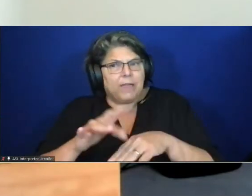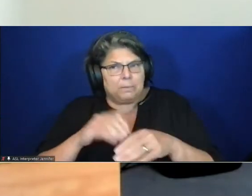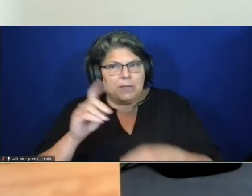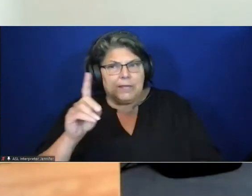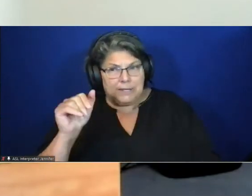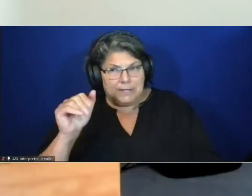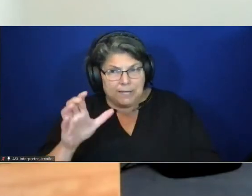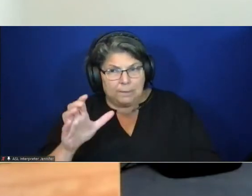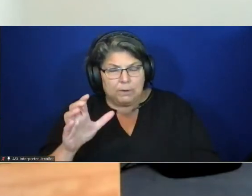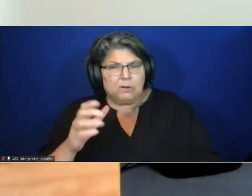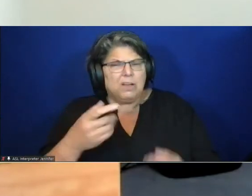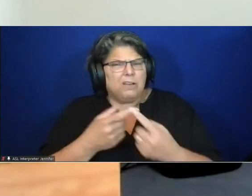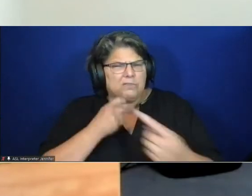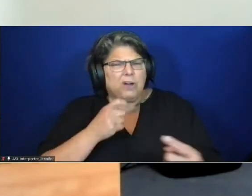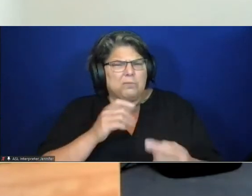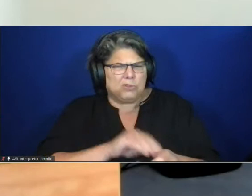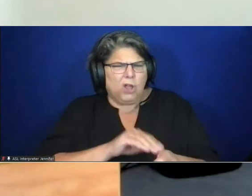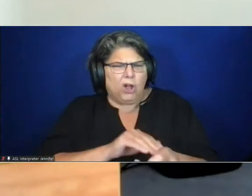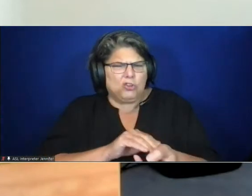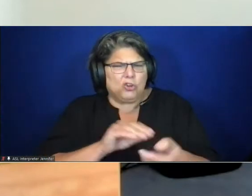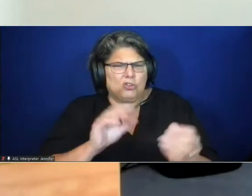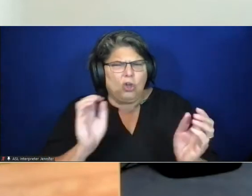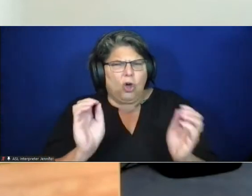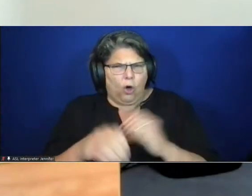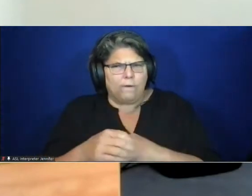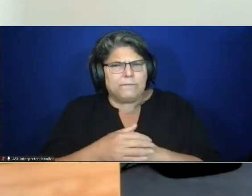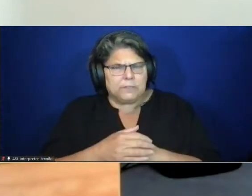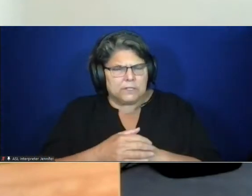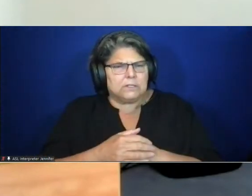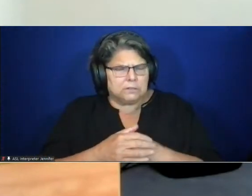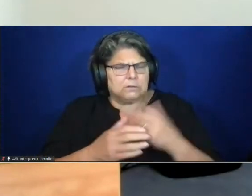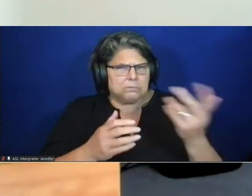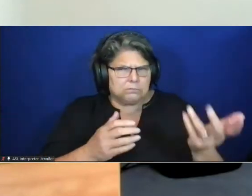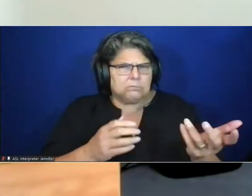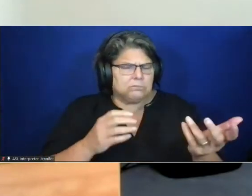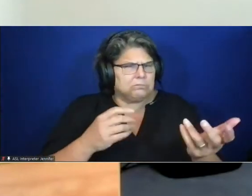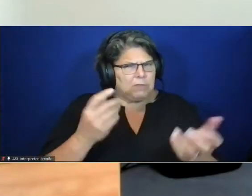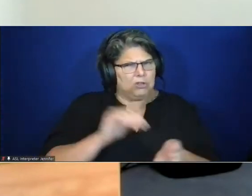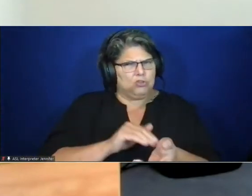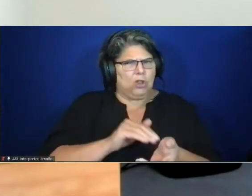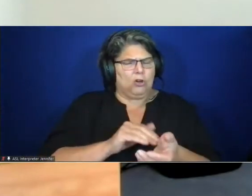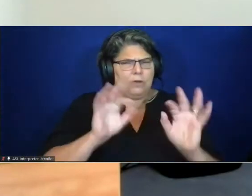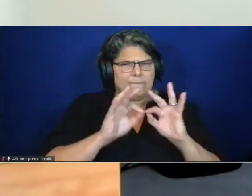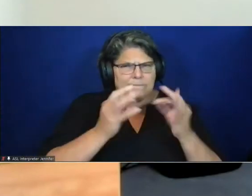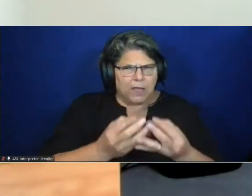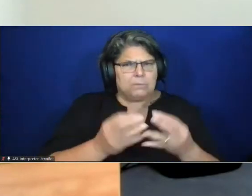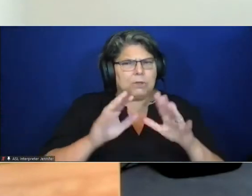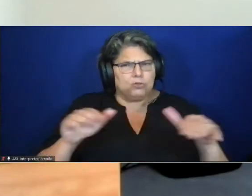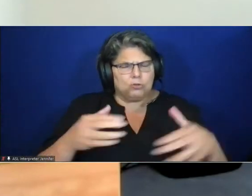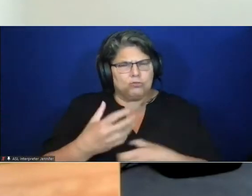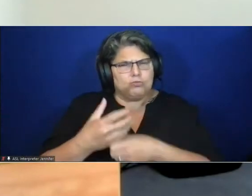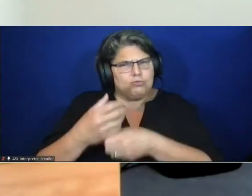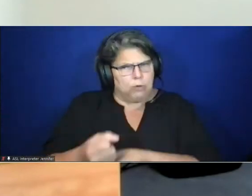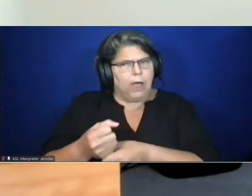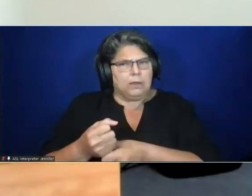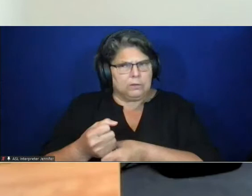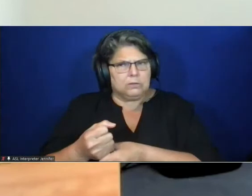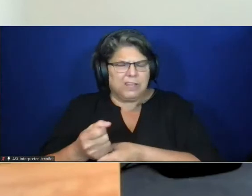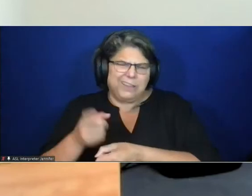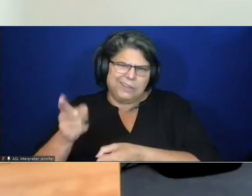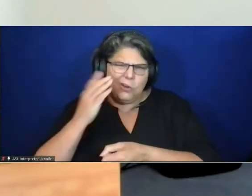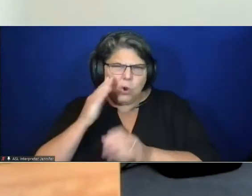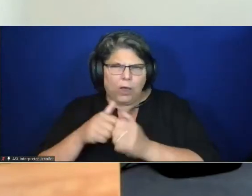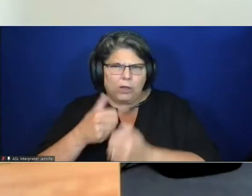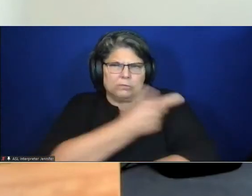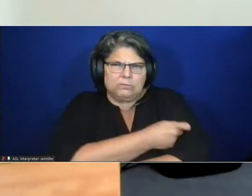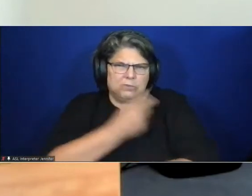family practitioners and pediatrics, who are trusted by children and their parents as the best prepared to give vaccines to this age